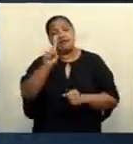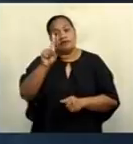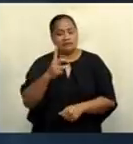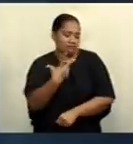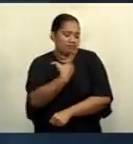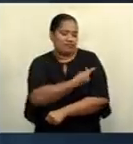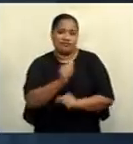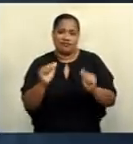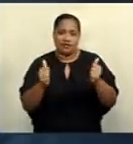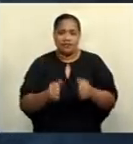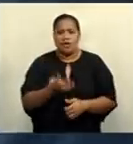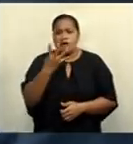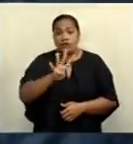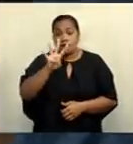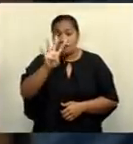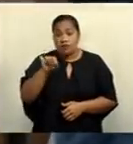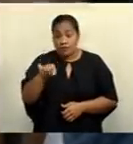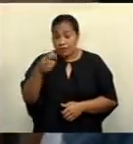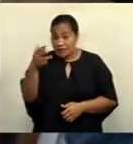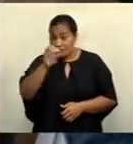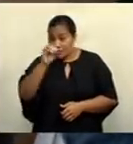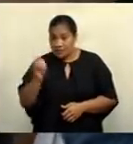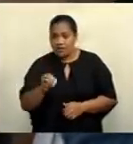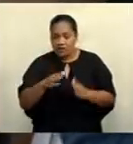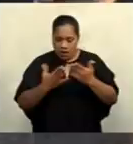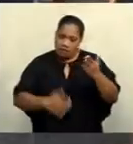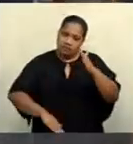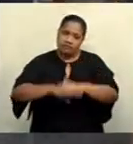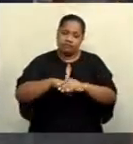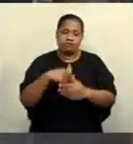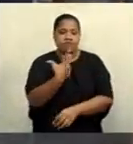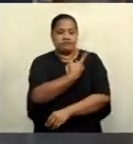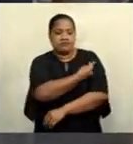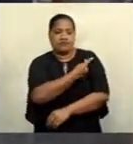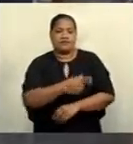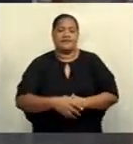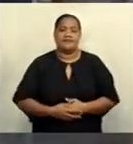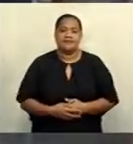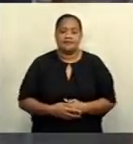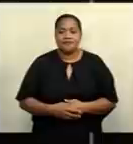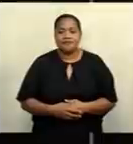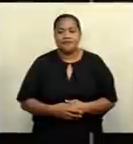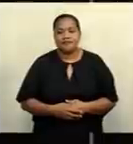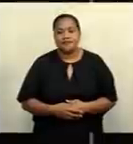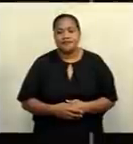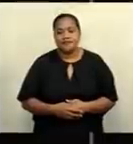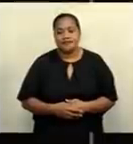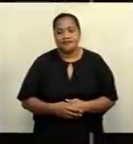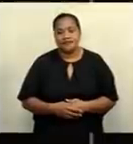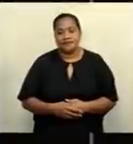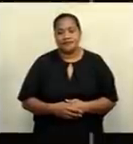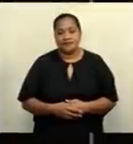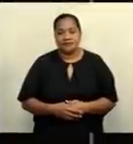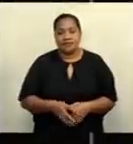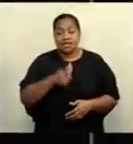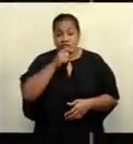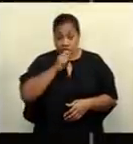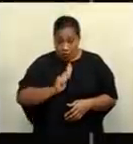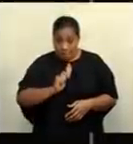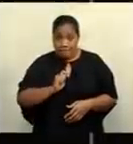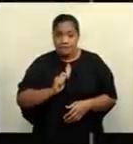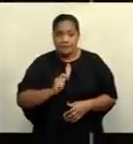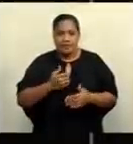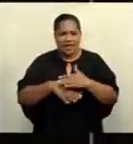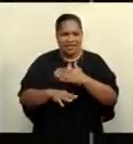and 44.9% are now fully vaccinated. Kritika Kumar, FBC News. Swabbing is underway